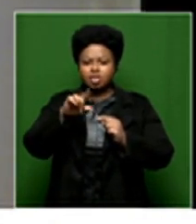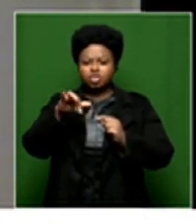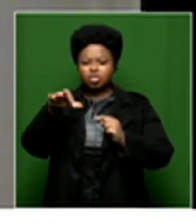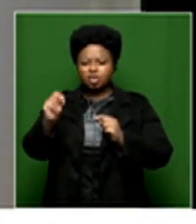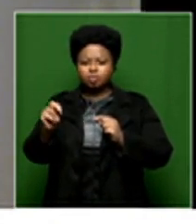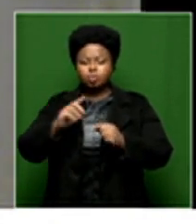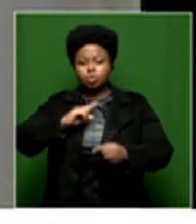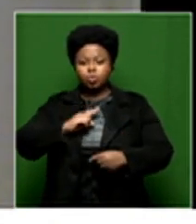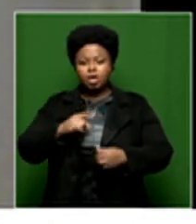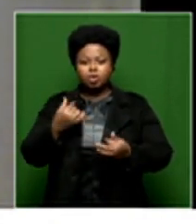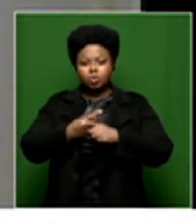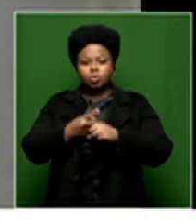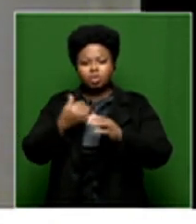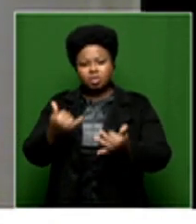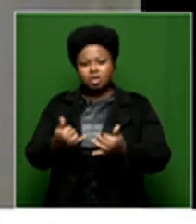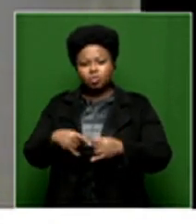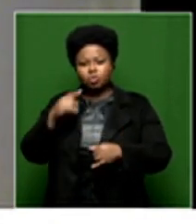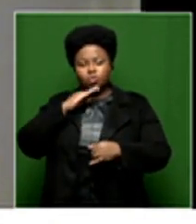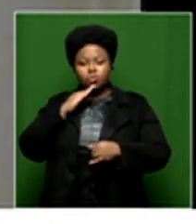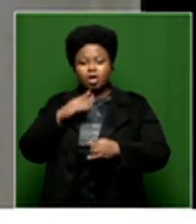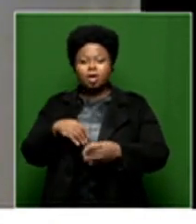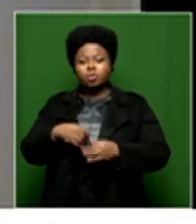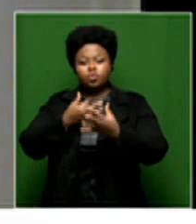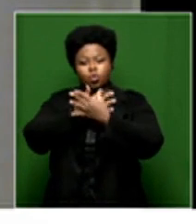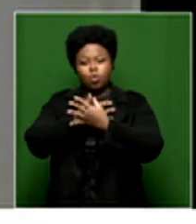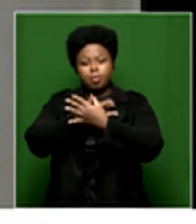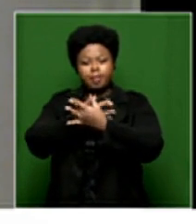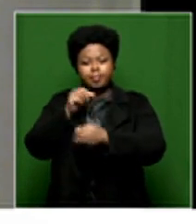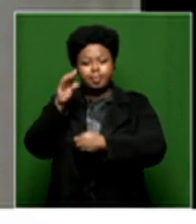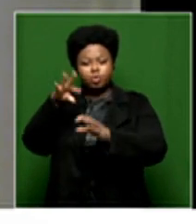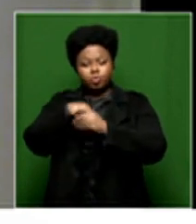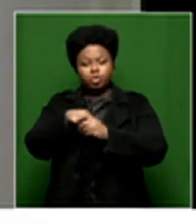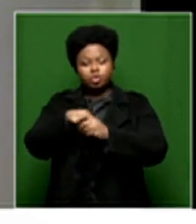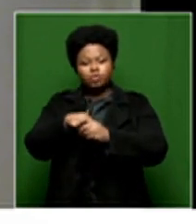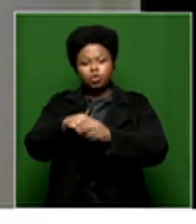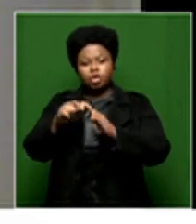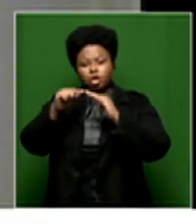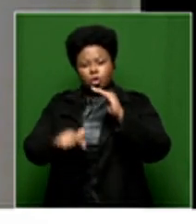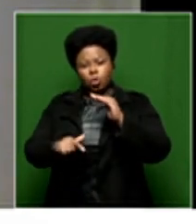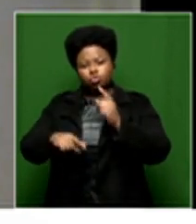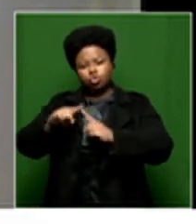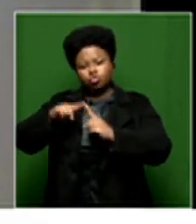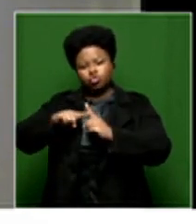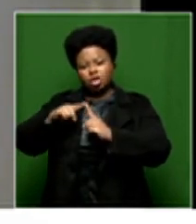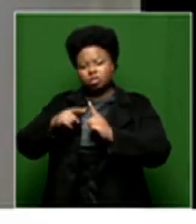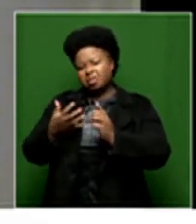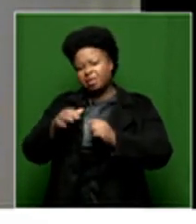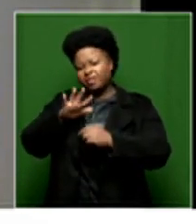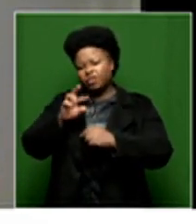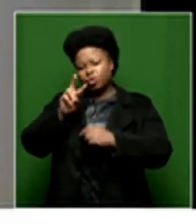Basically, heats the cannabis. You heat the cannabis at a very low temperature of about 52